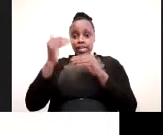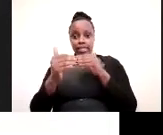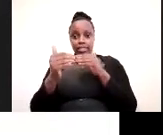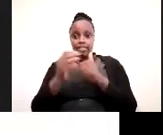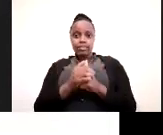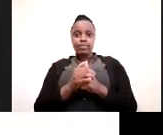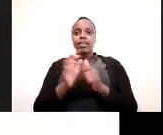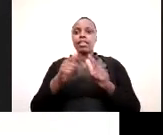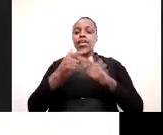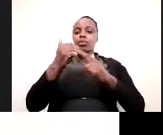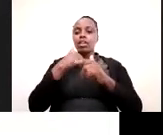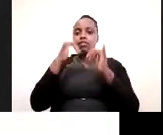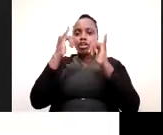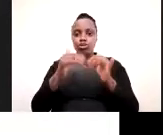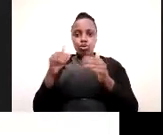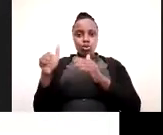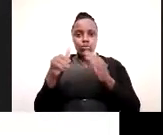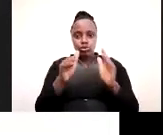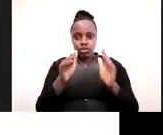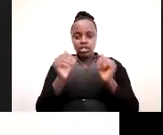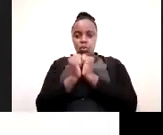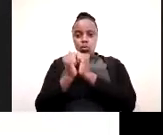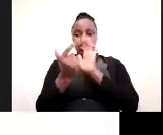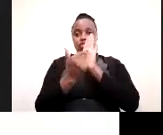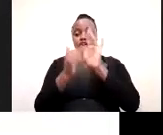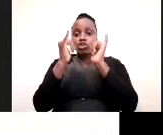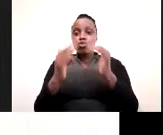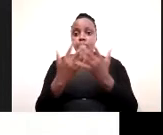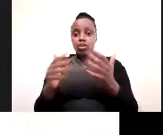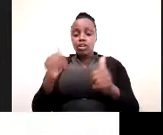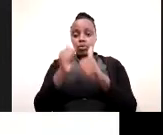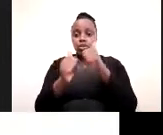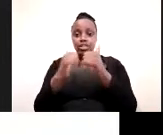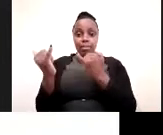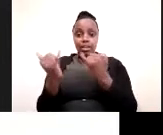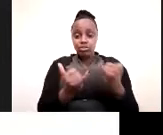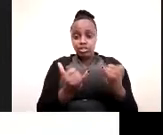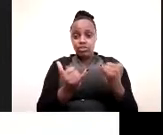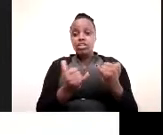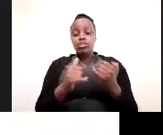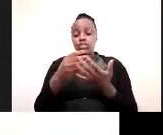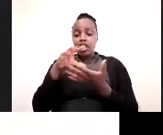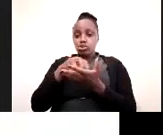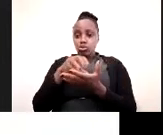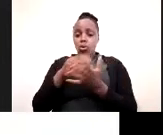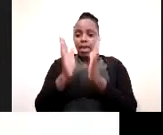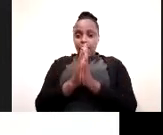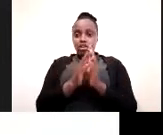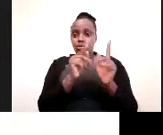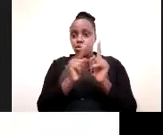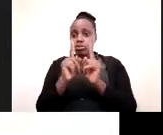will be also new opportunities with, for instance, new products which are introduced into the scope. There are rules